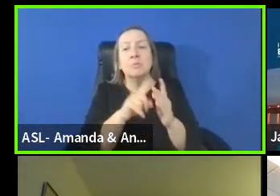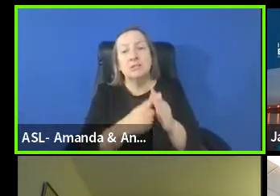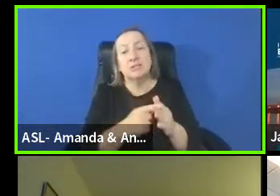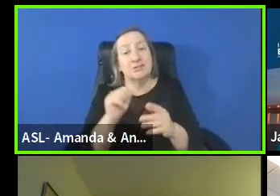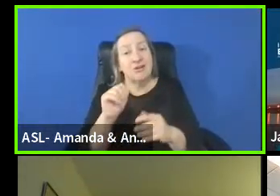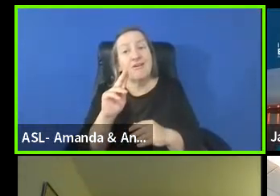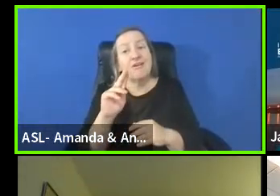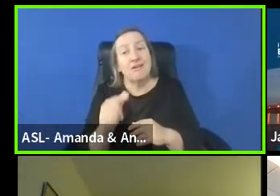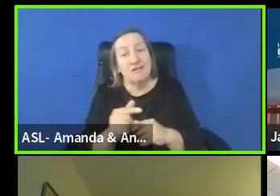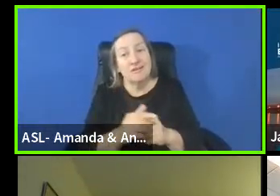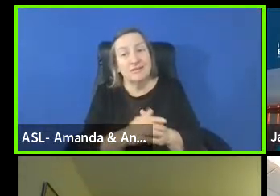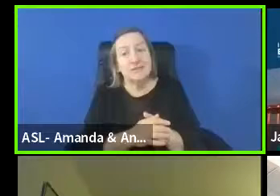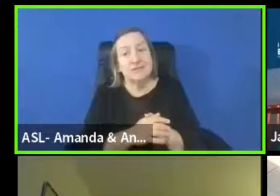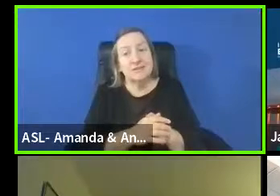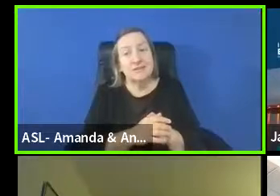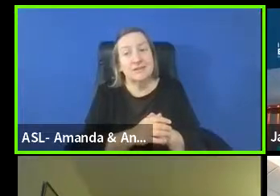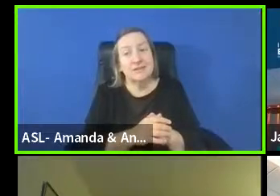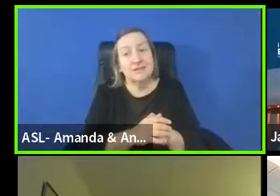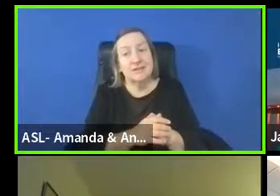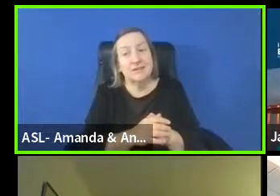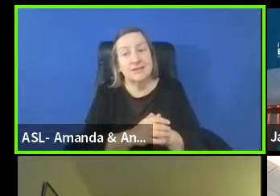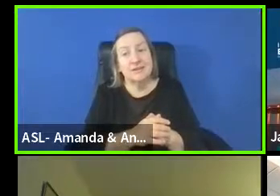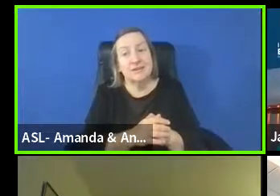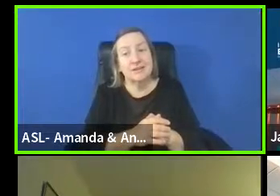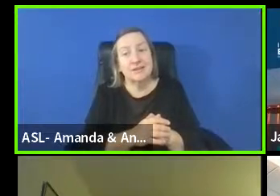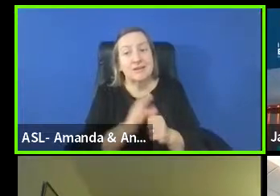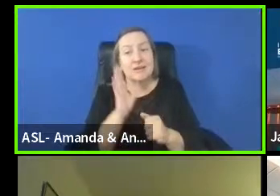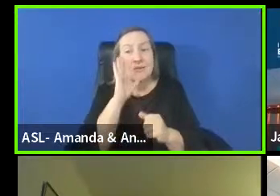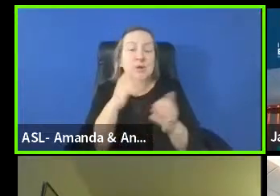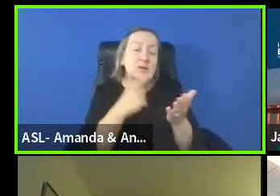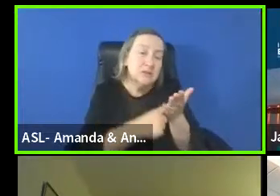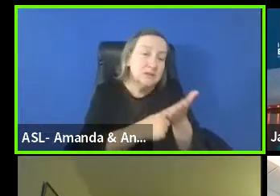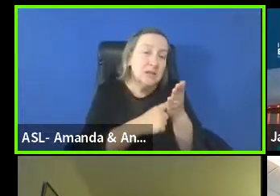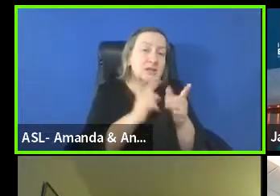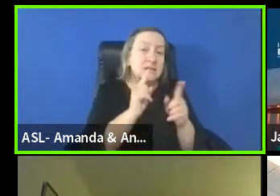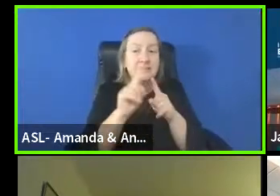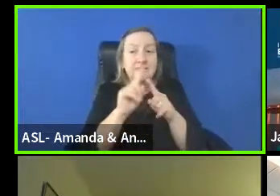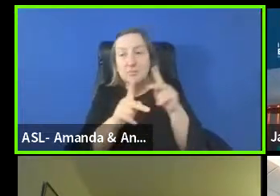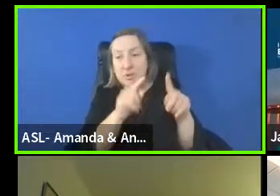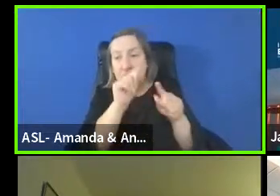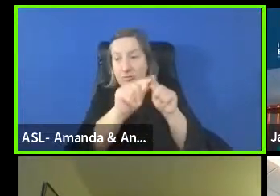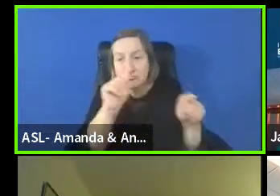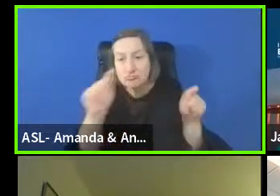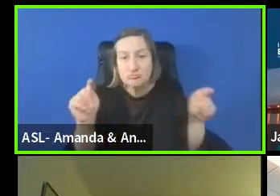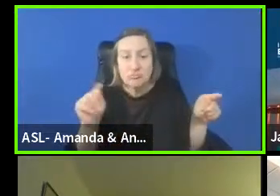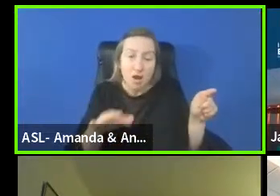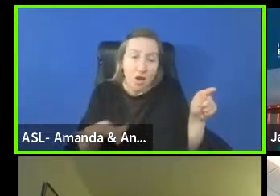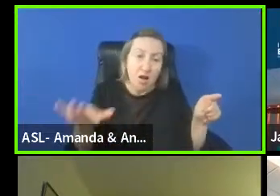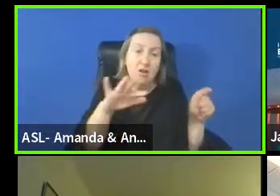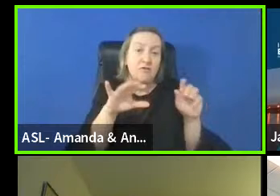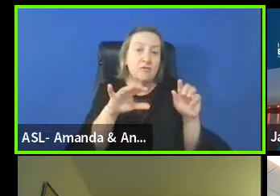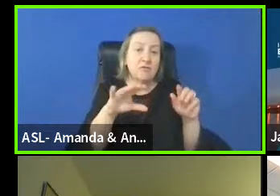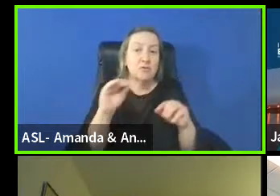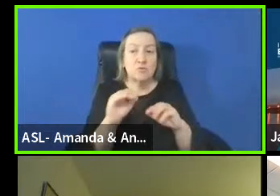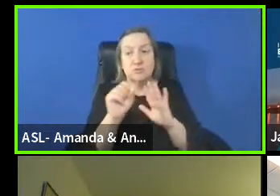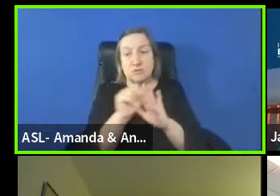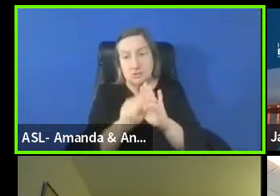August. We'll be having conversations with different folks around the entire state of